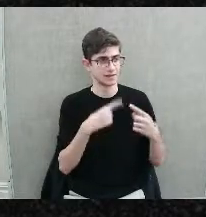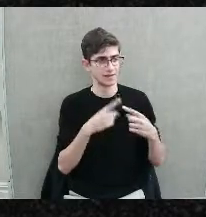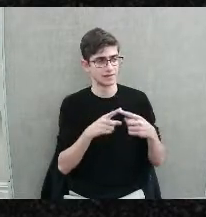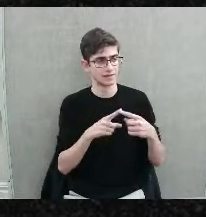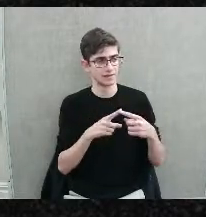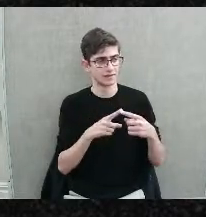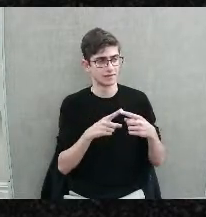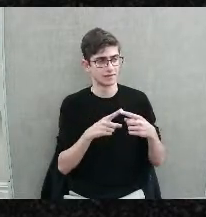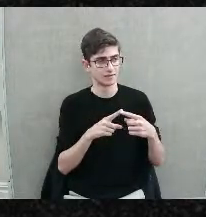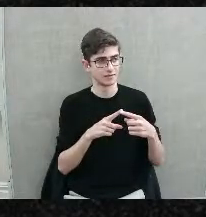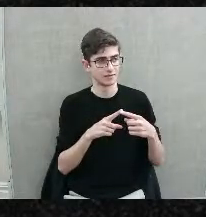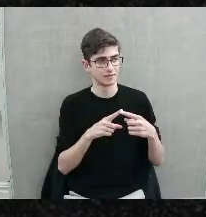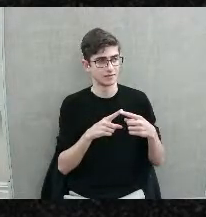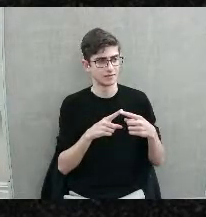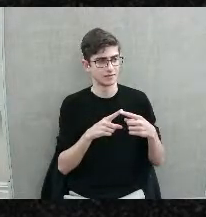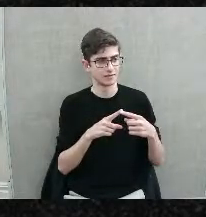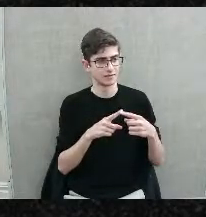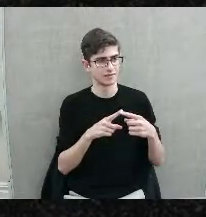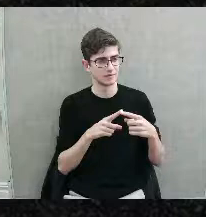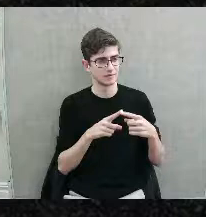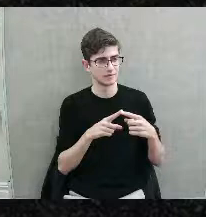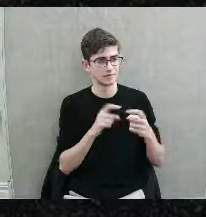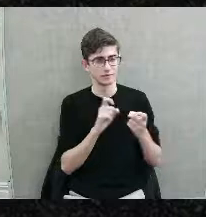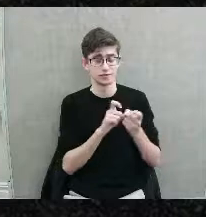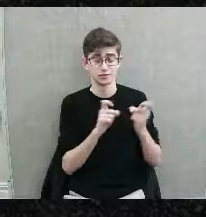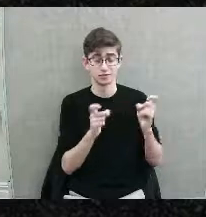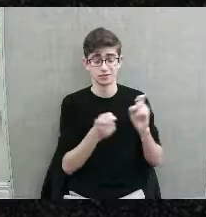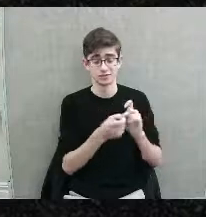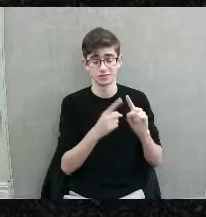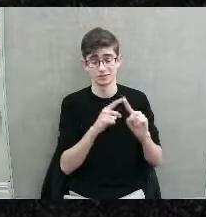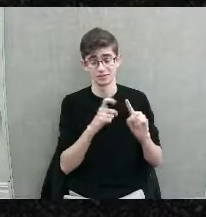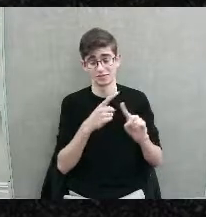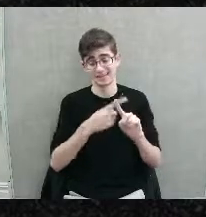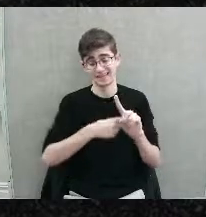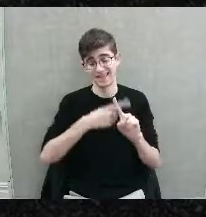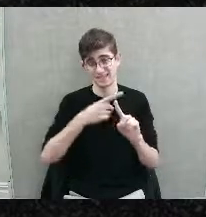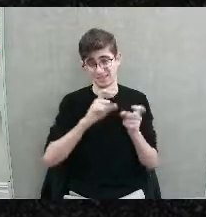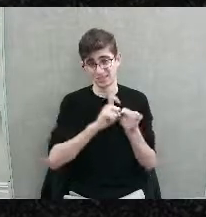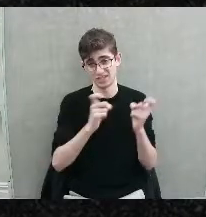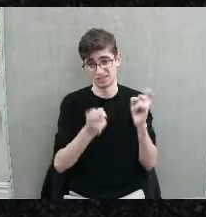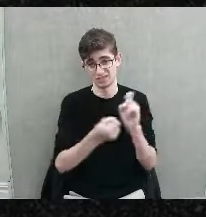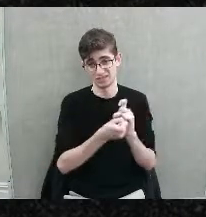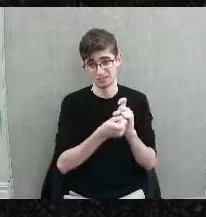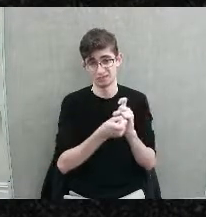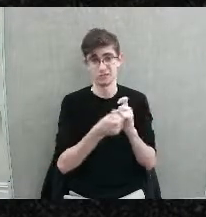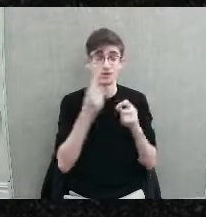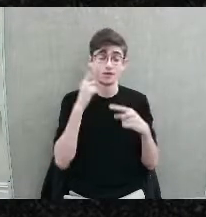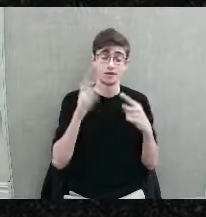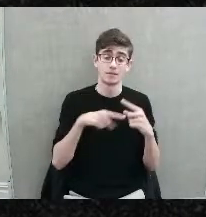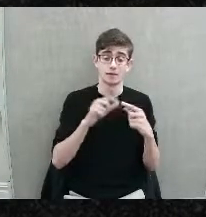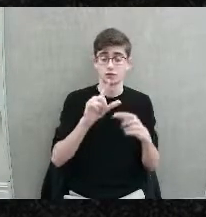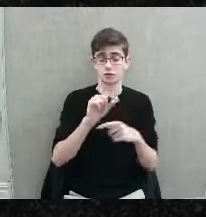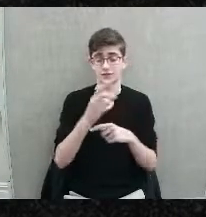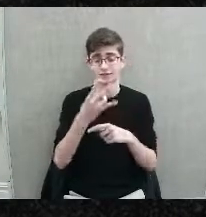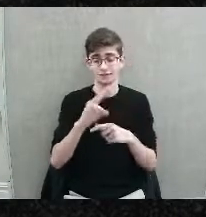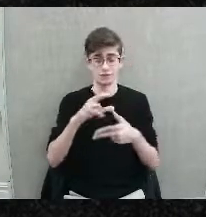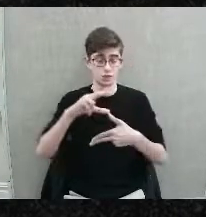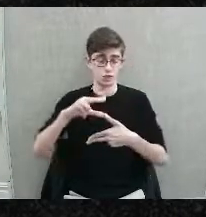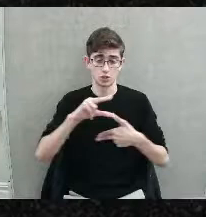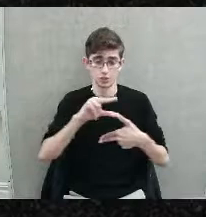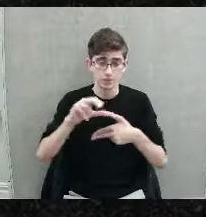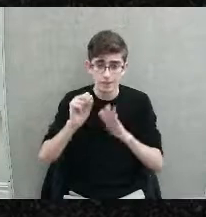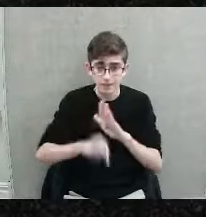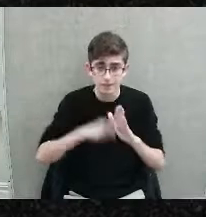drastic changes that we have seen as a result of climate change. So I'm thinking about the 2017 hurricane season when, I